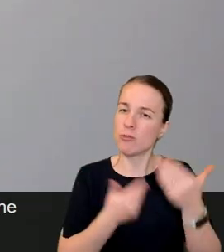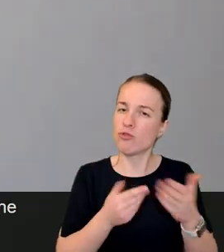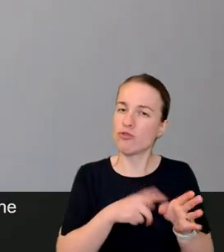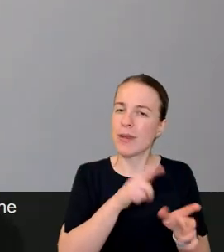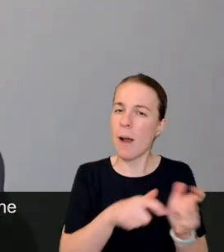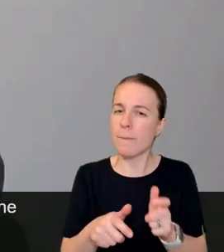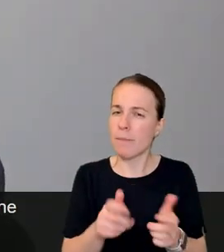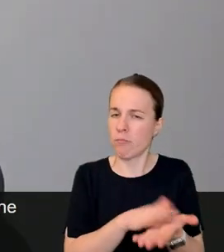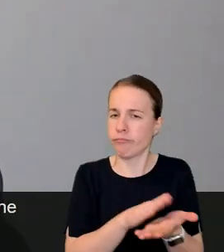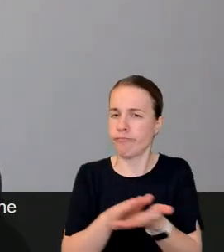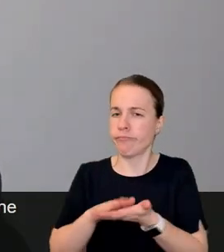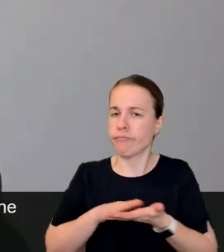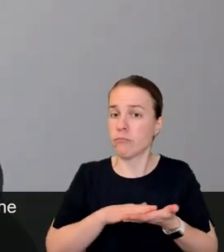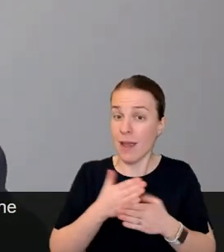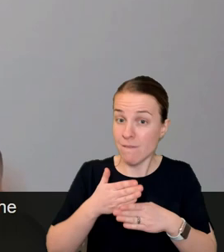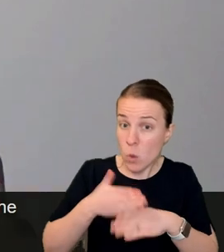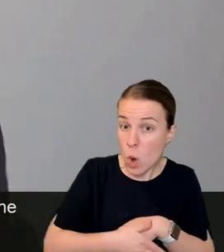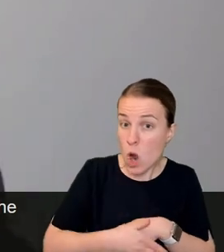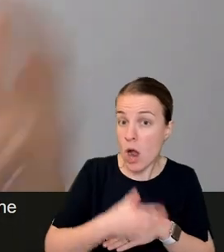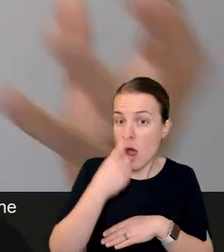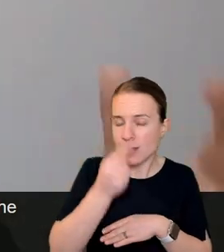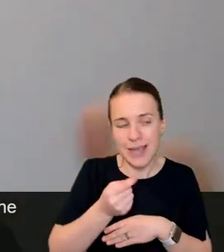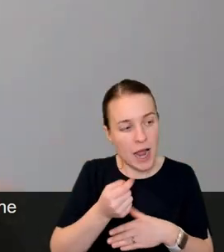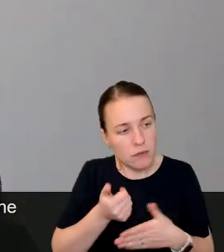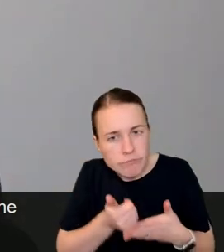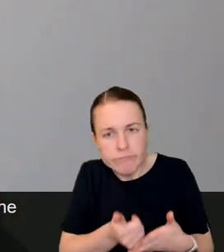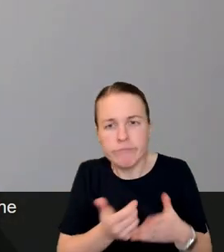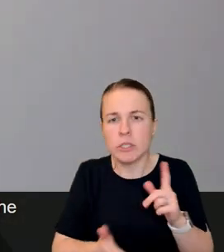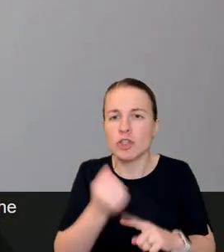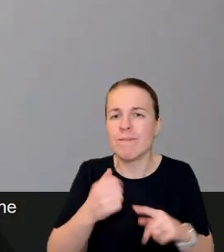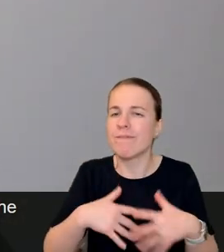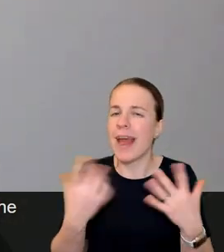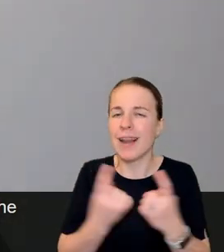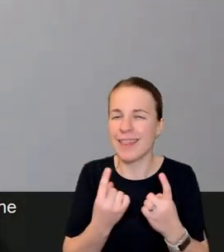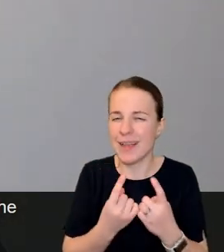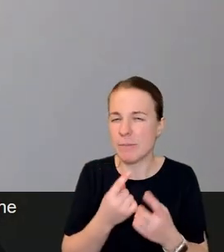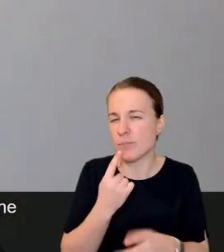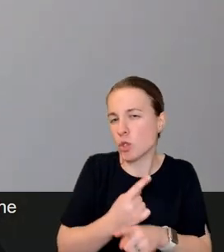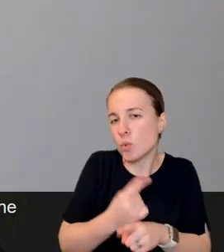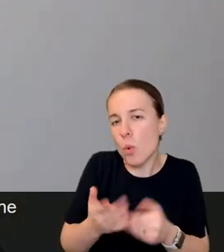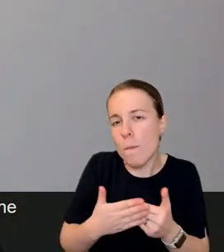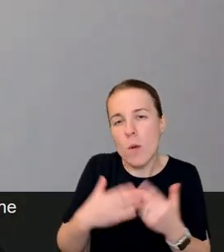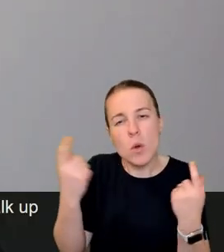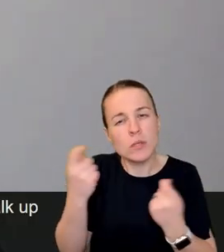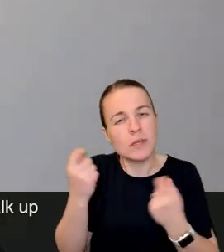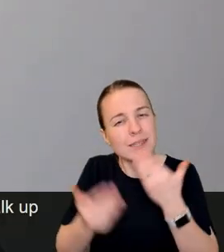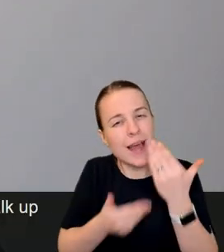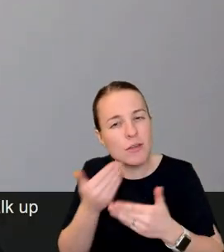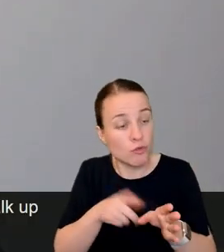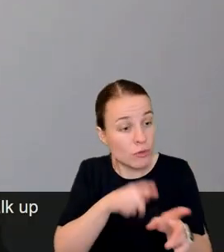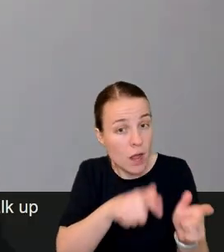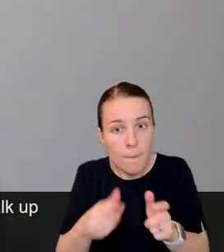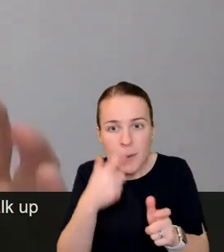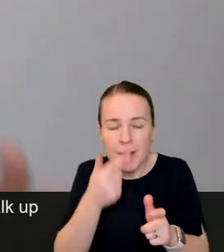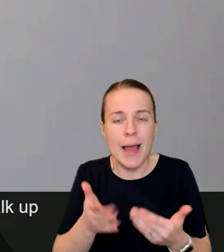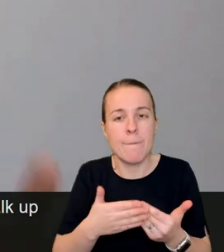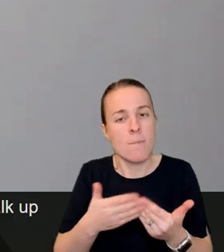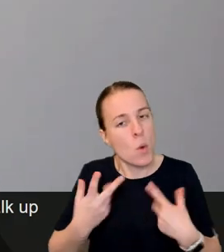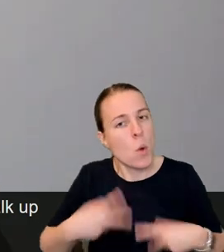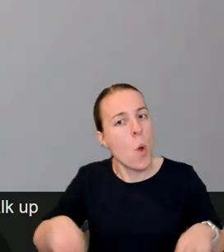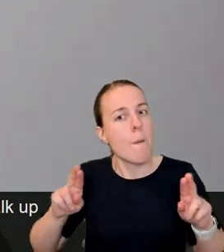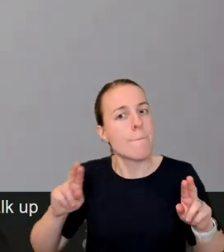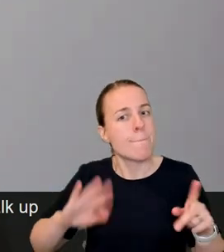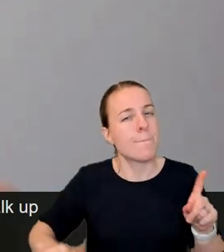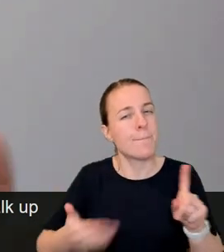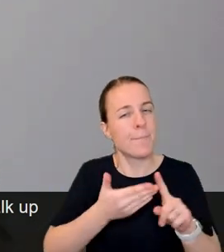hand, you can achieve anything. Let's talk up the success stories so more young people have aspiration and hope going forward. And that's what the Skills